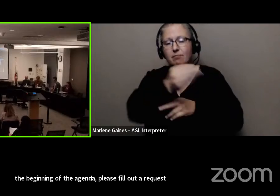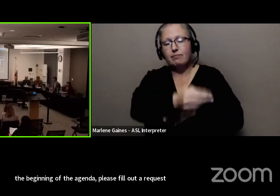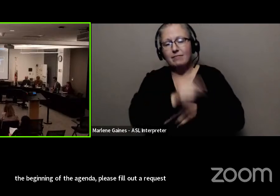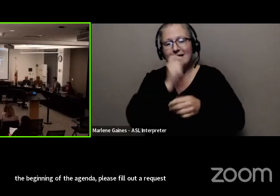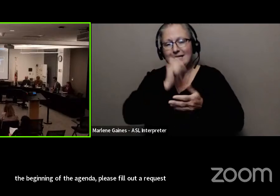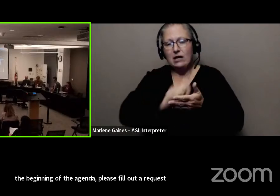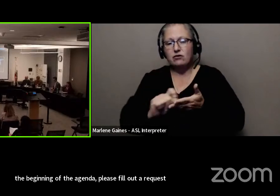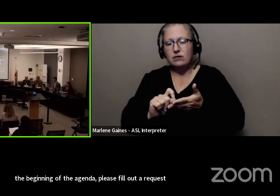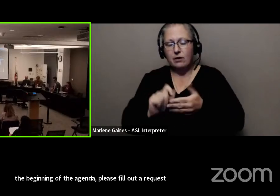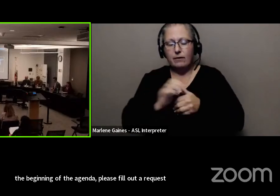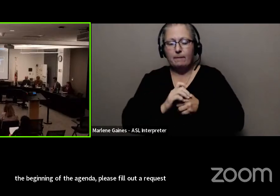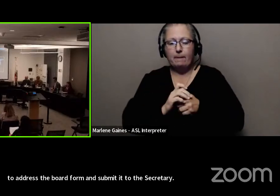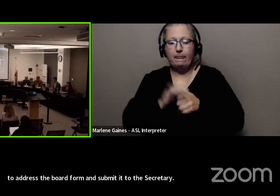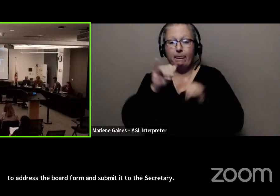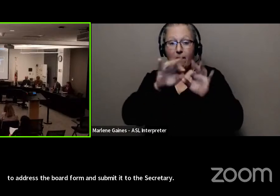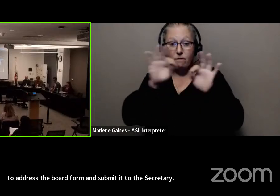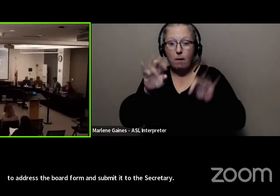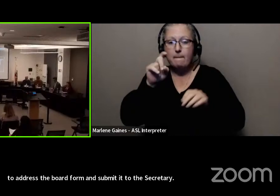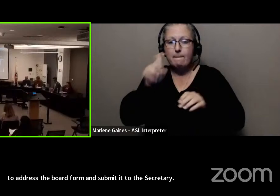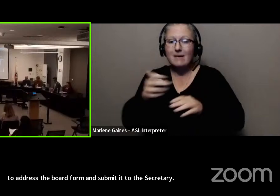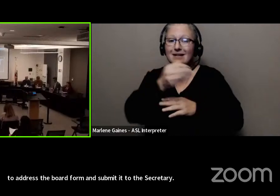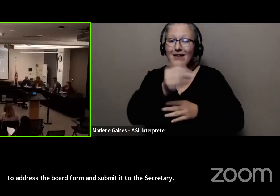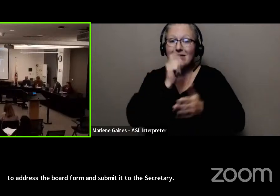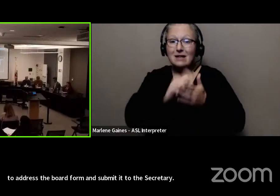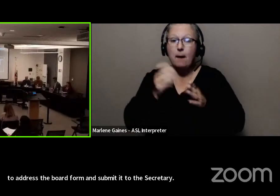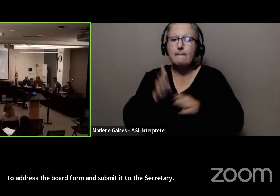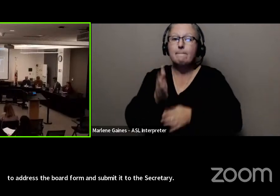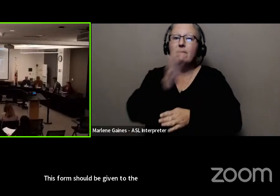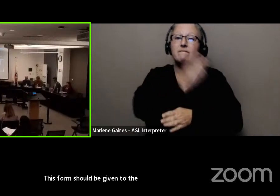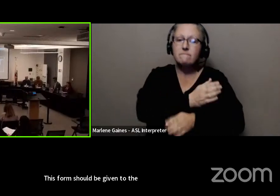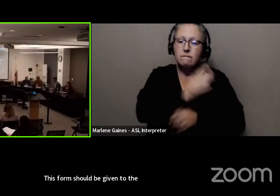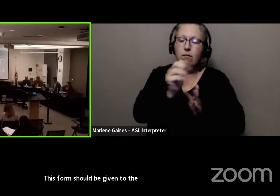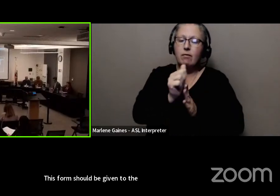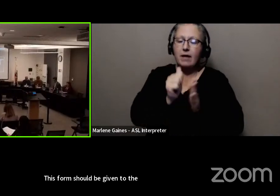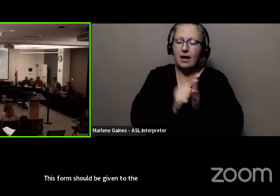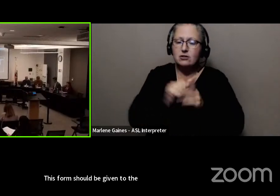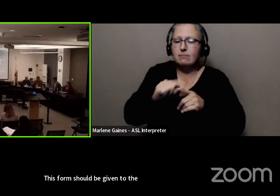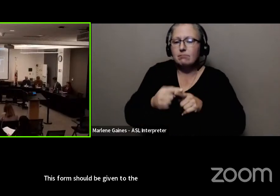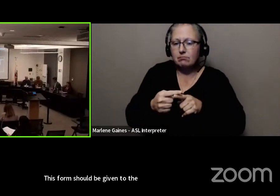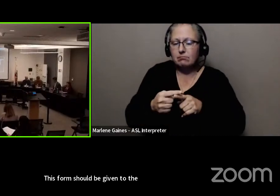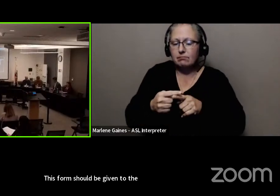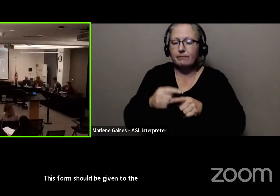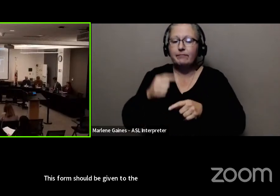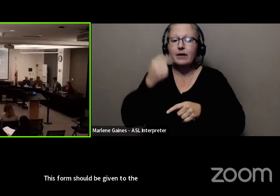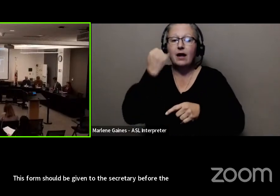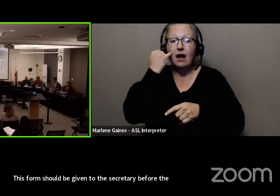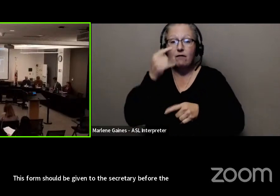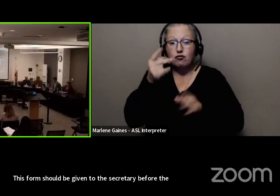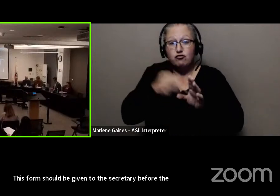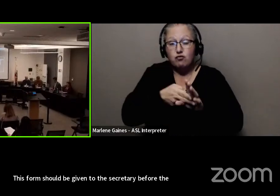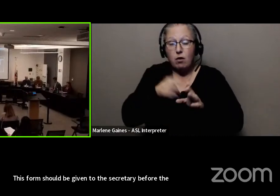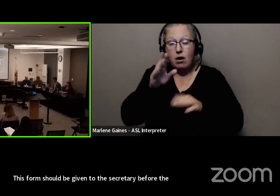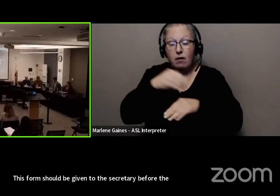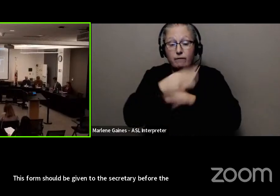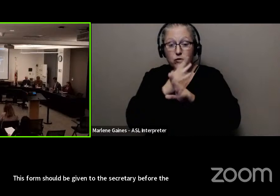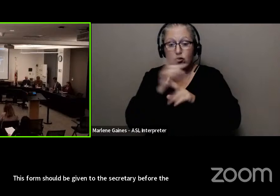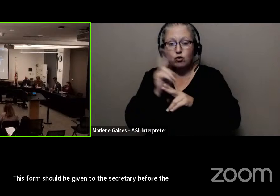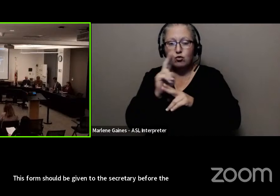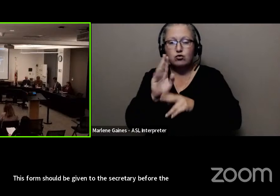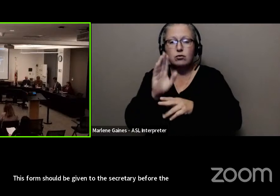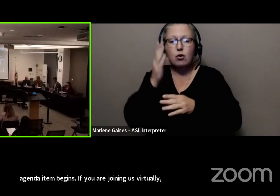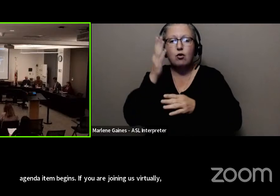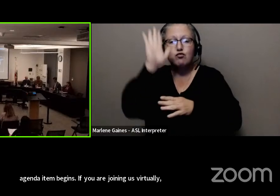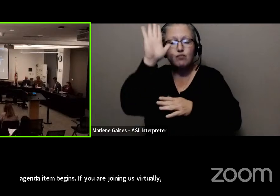secretary. This form should be given to the secretary before the agenda item begins. If you are joining us virtually, use the raise